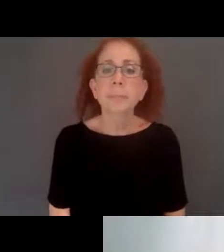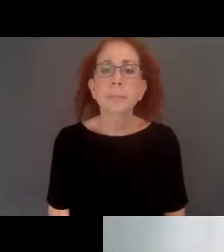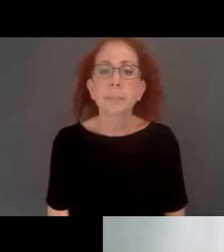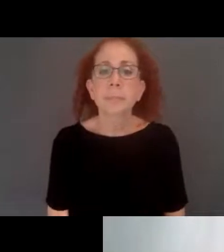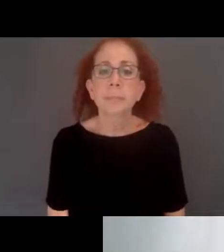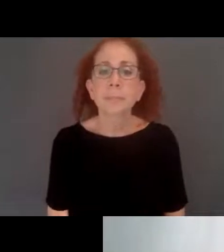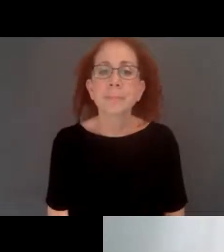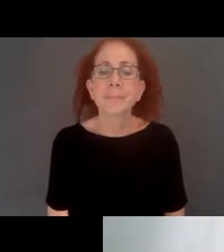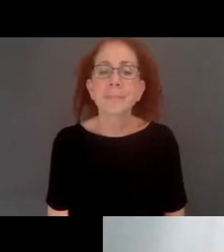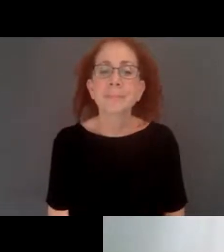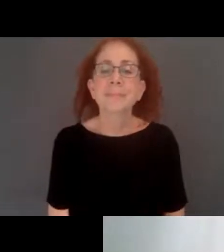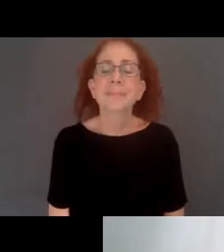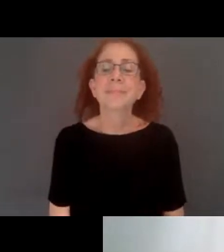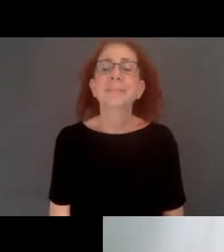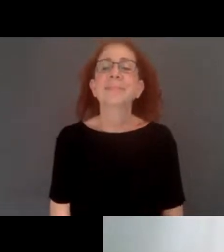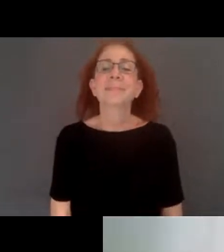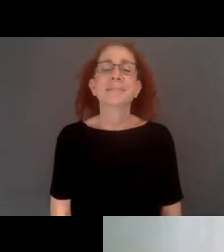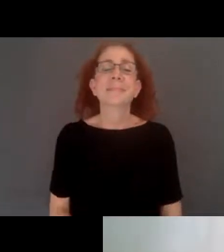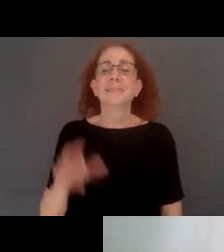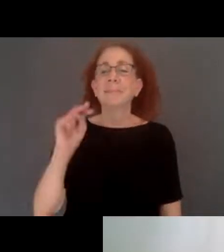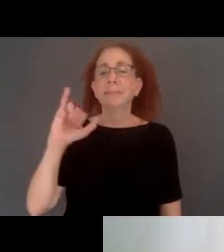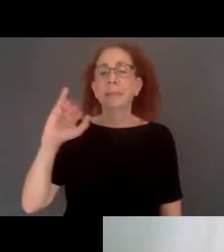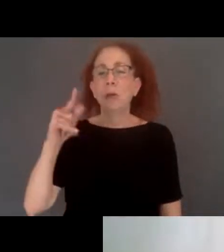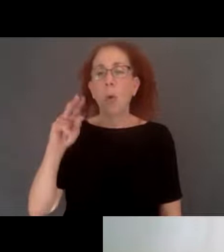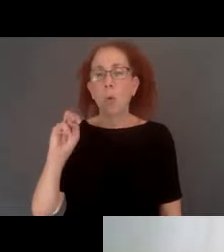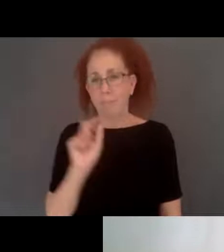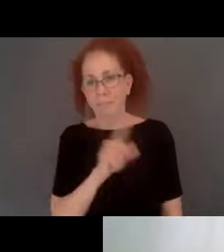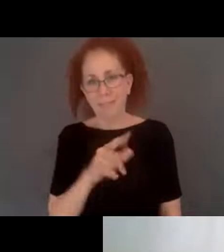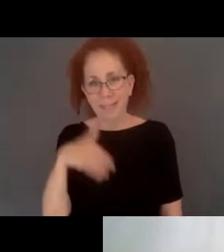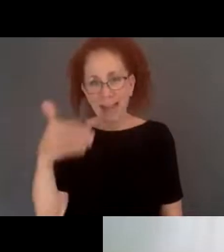Okay, I'm gonna toss a few your way, Nicole.